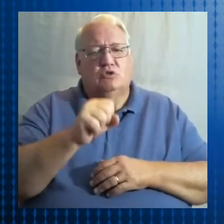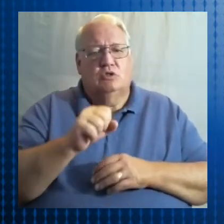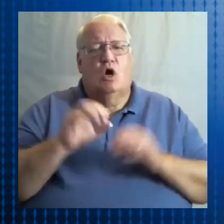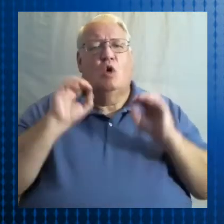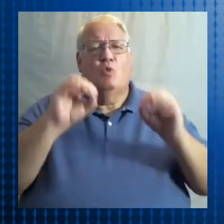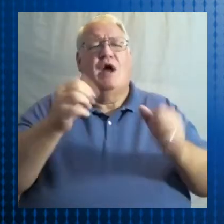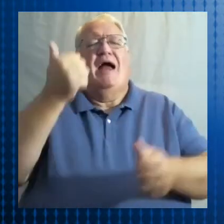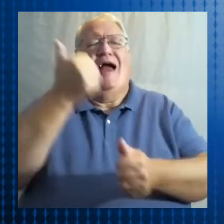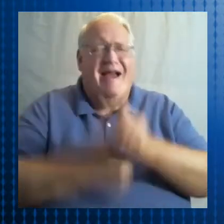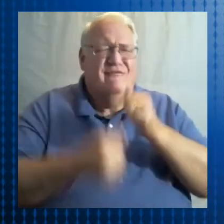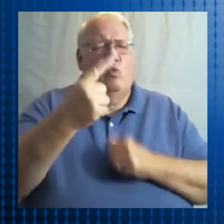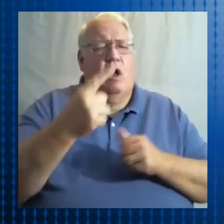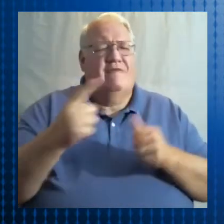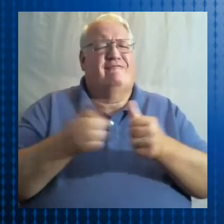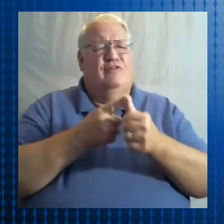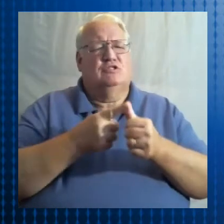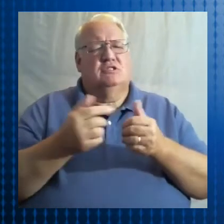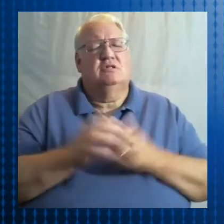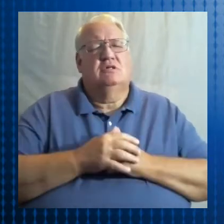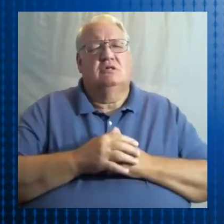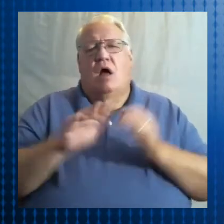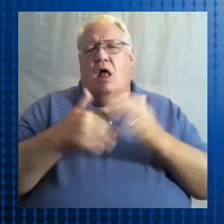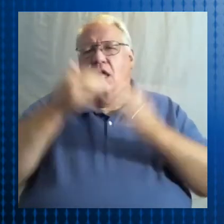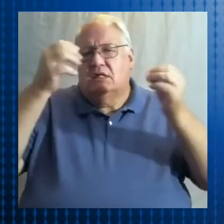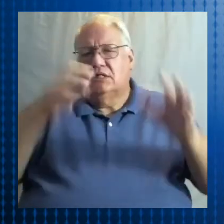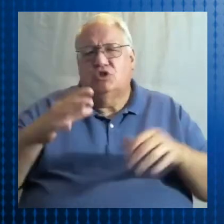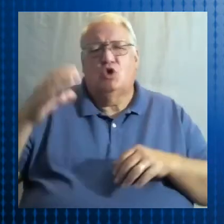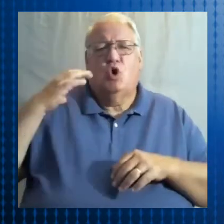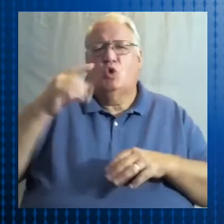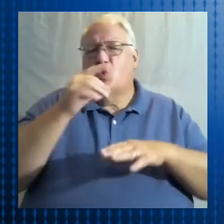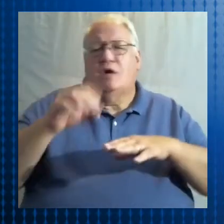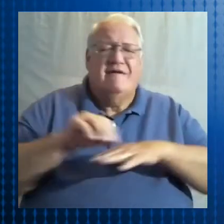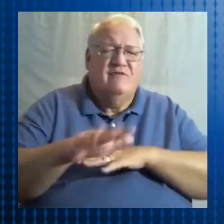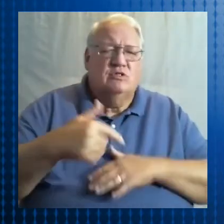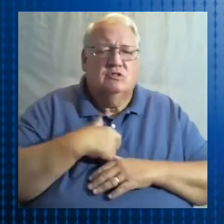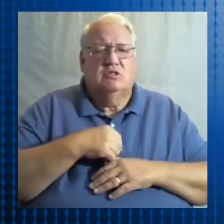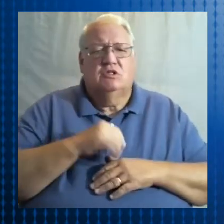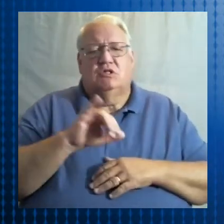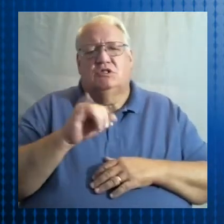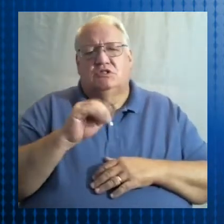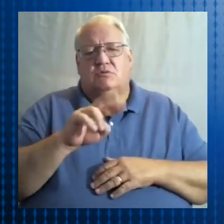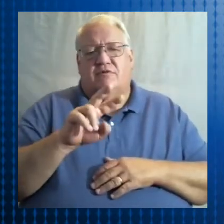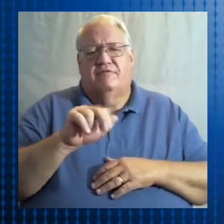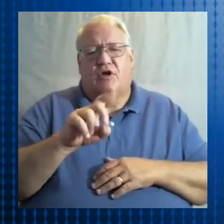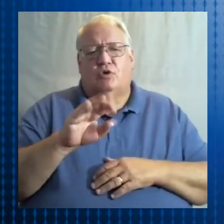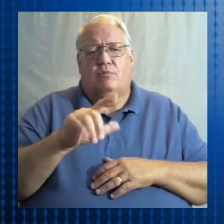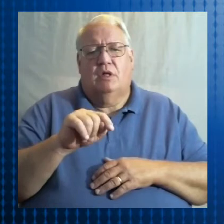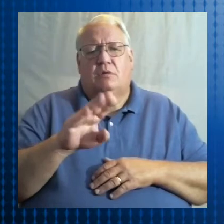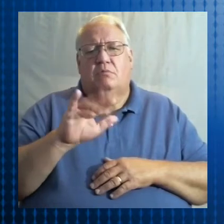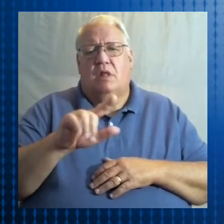first. To the teachers and coaches that influenced me, Mr. Jim Vanderbilt, Bill